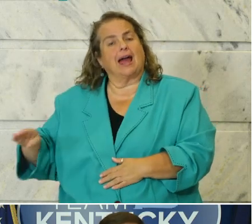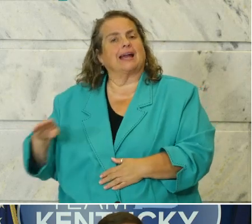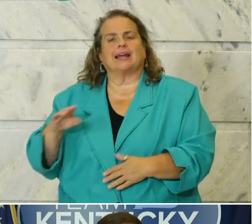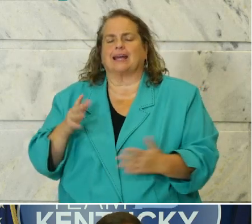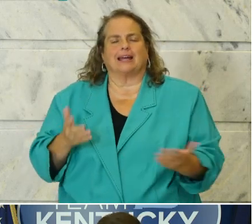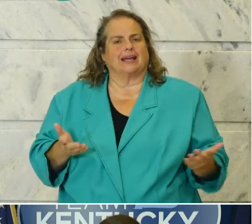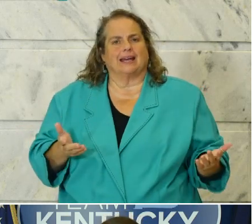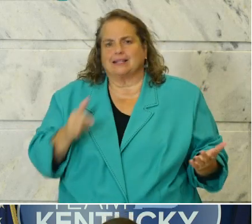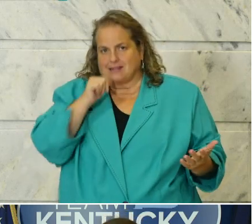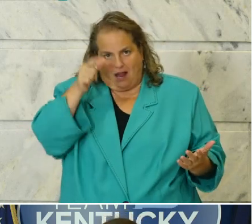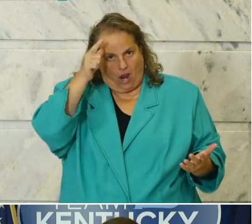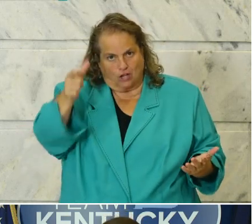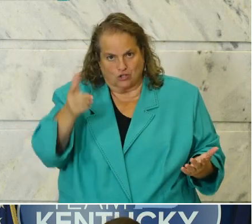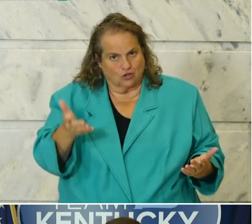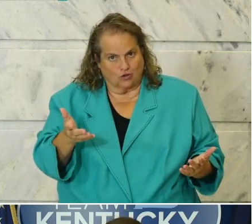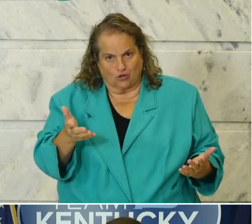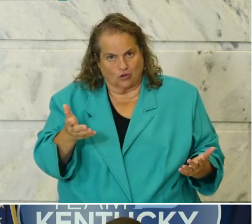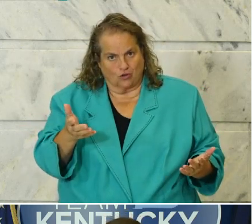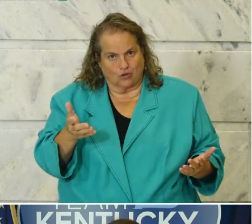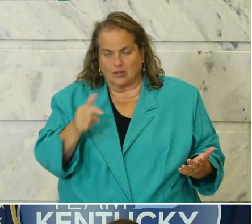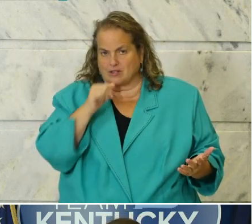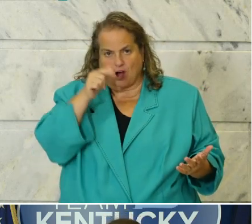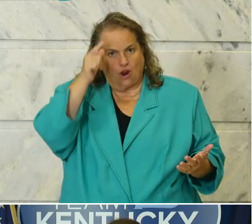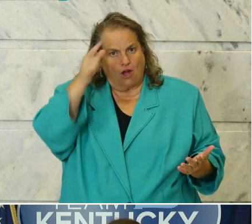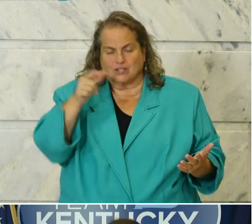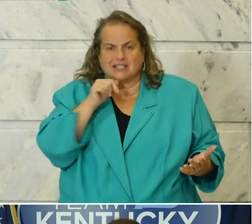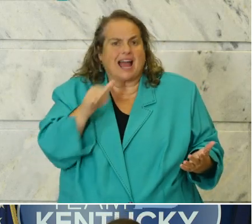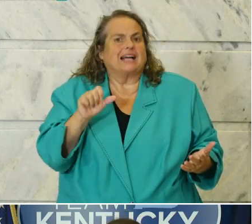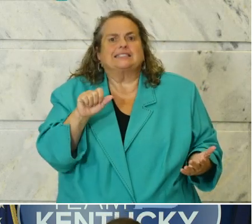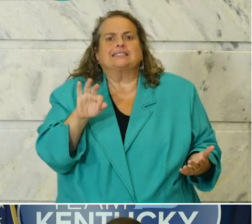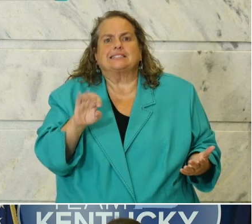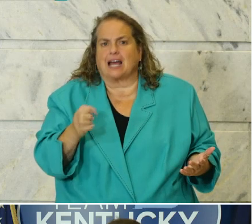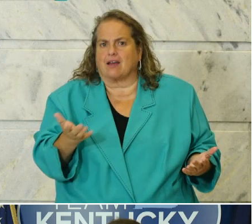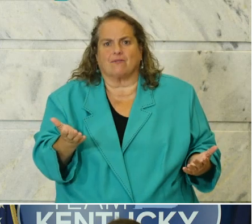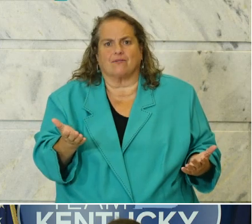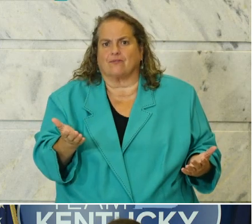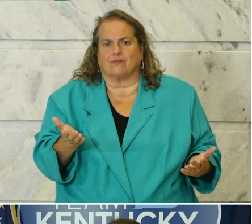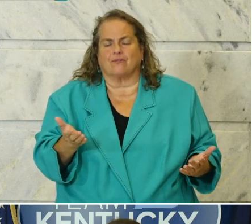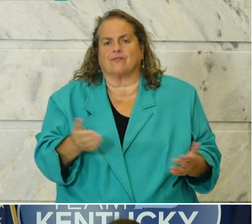logic, wouldn't be safe to do.